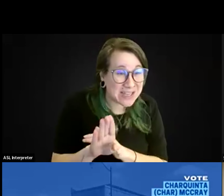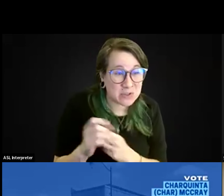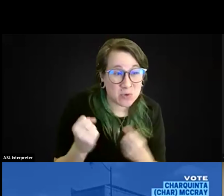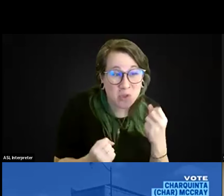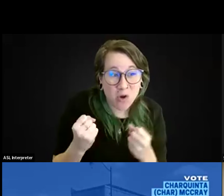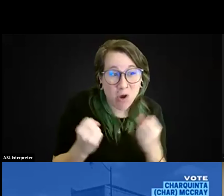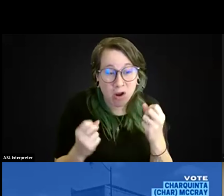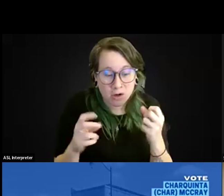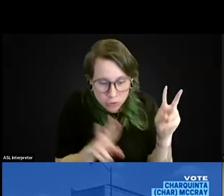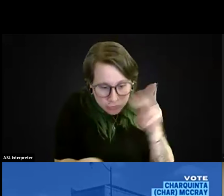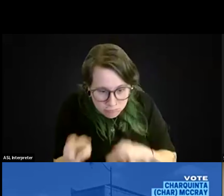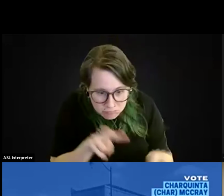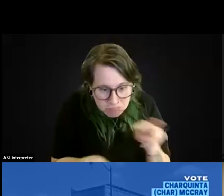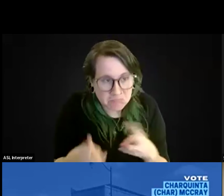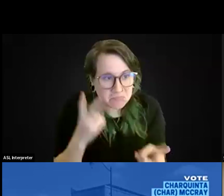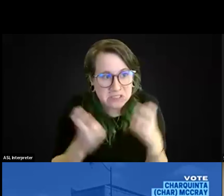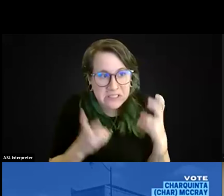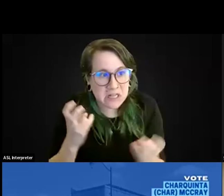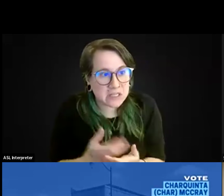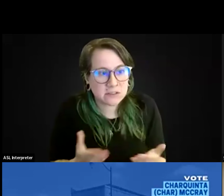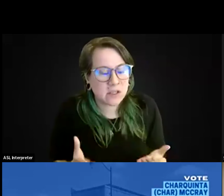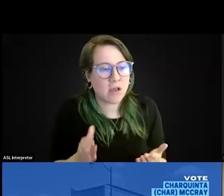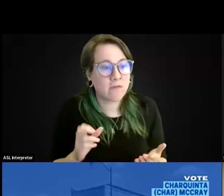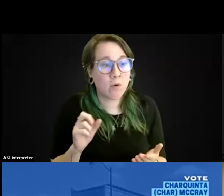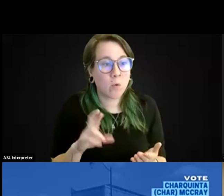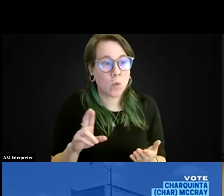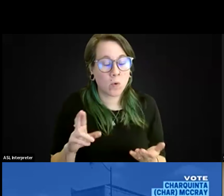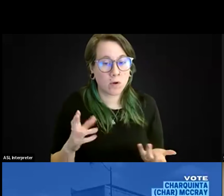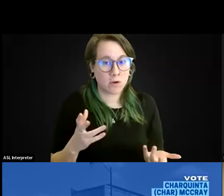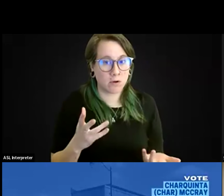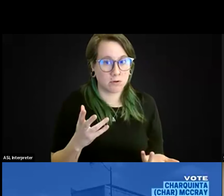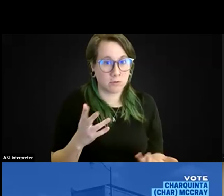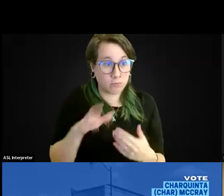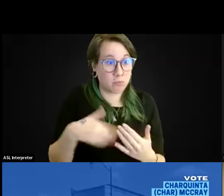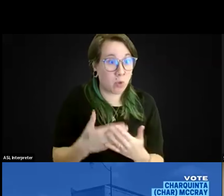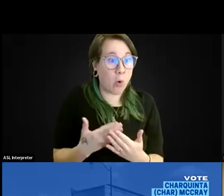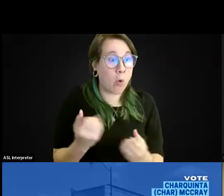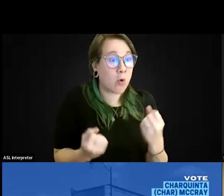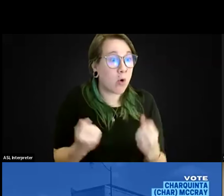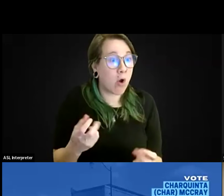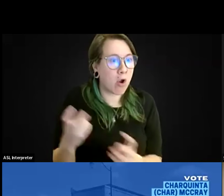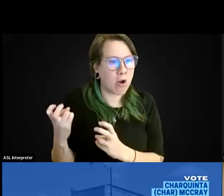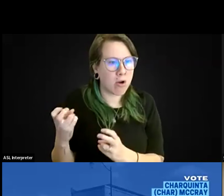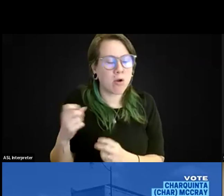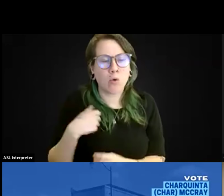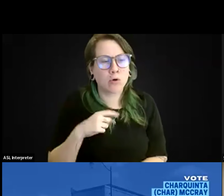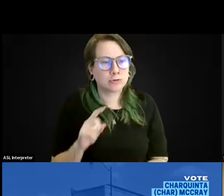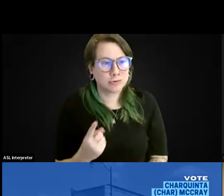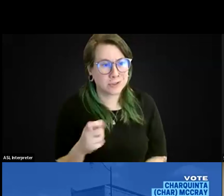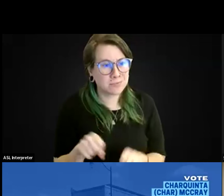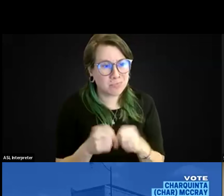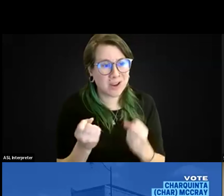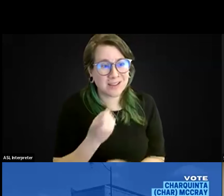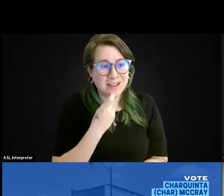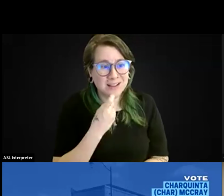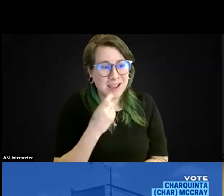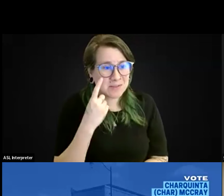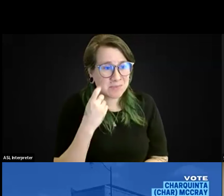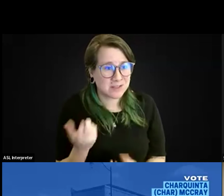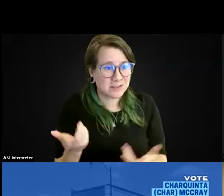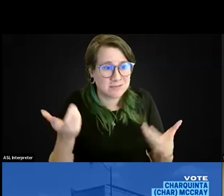vehicle and stealing and taking the whole car, or are they just breaking the glass because they're just breaking